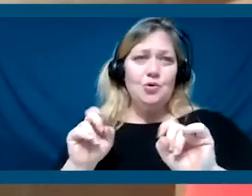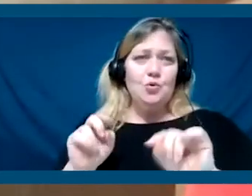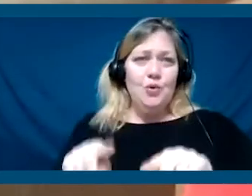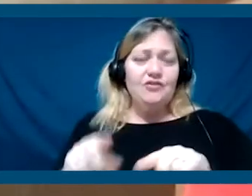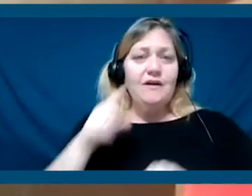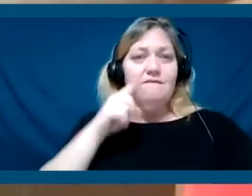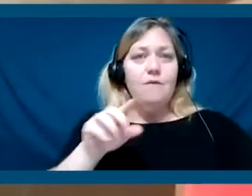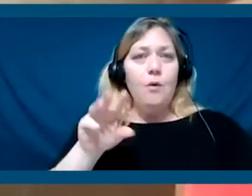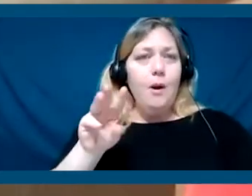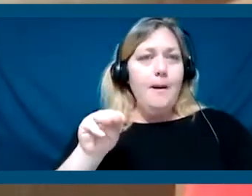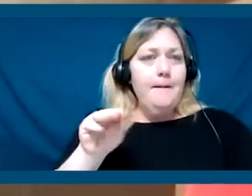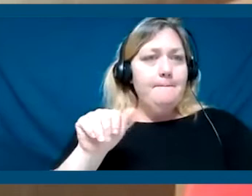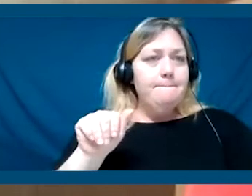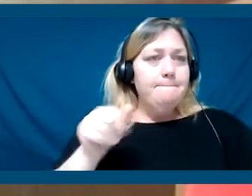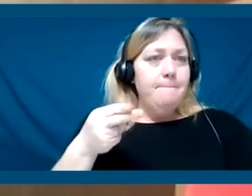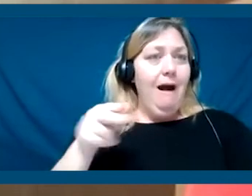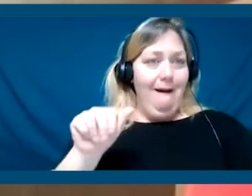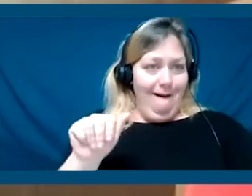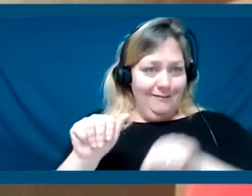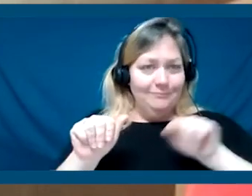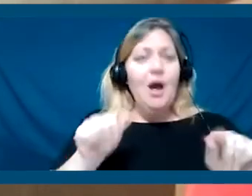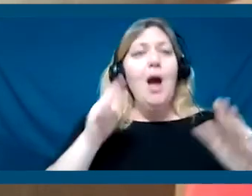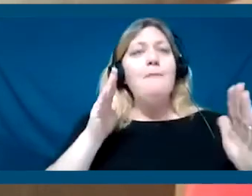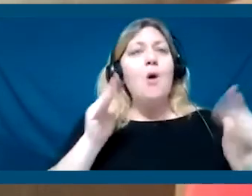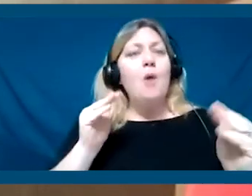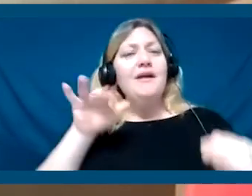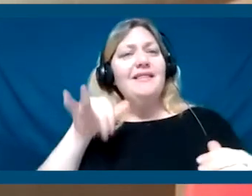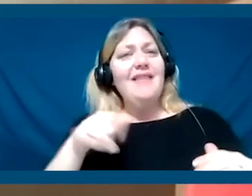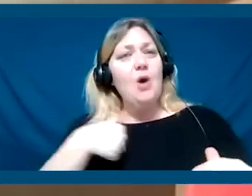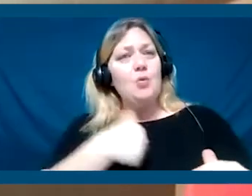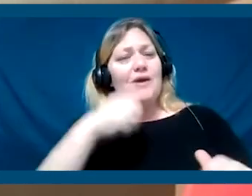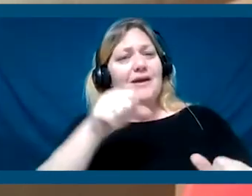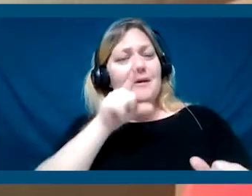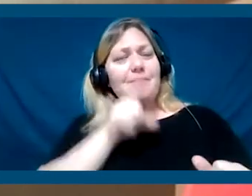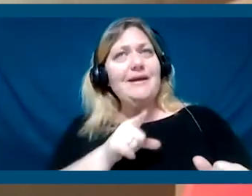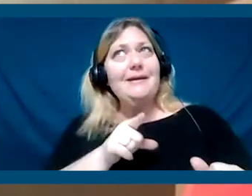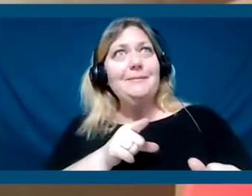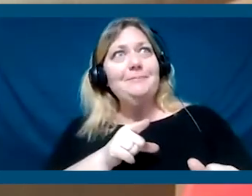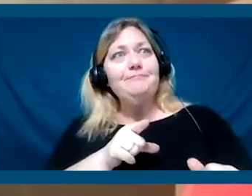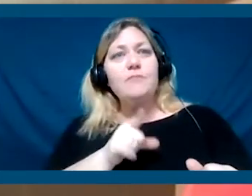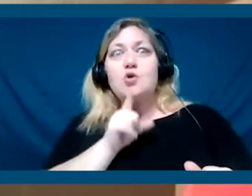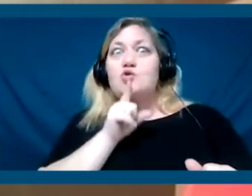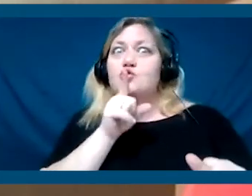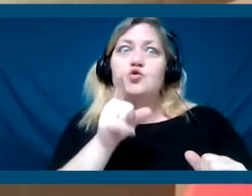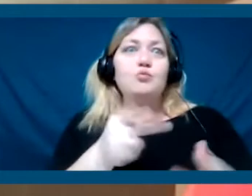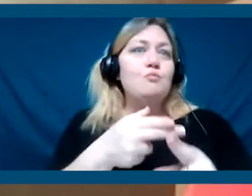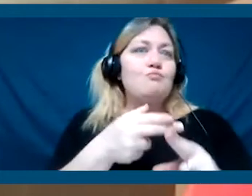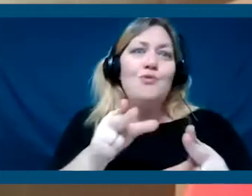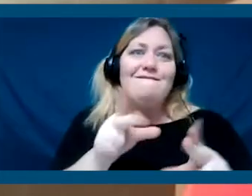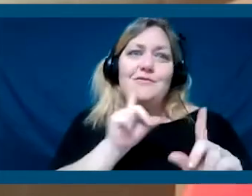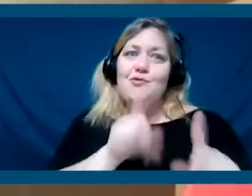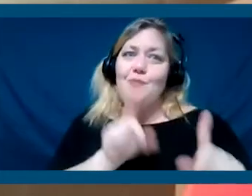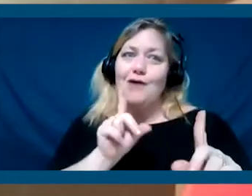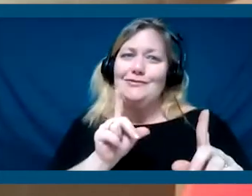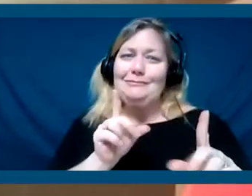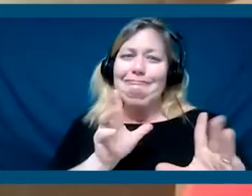for Maha. And I'm hoping that we could be super brief in this response.